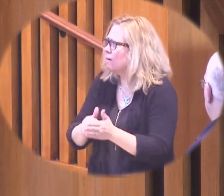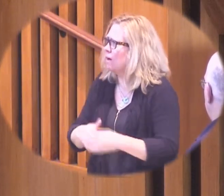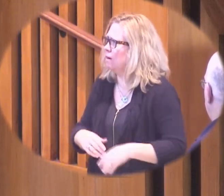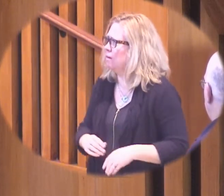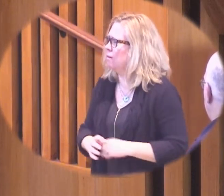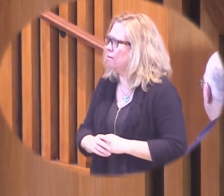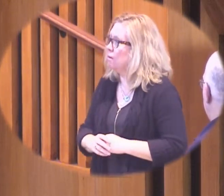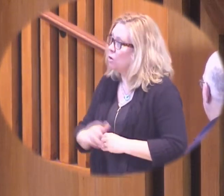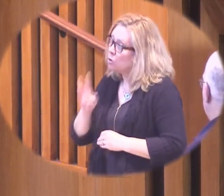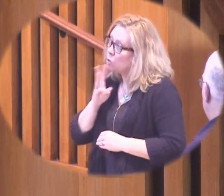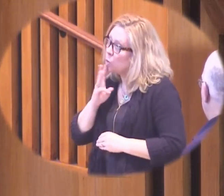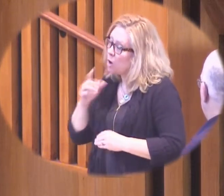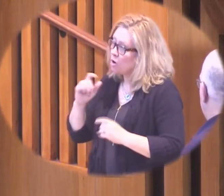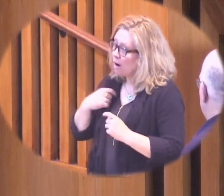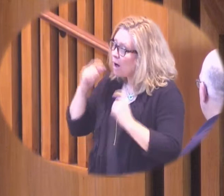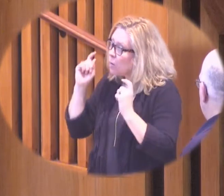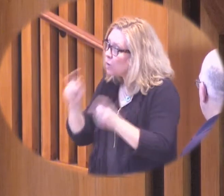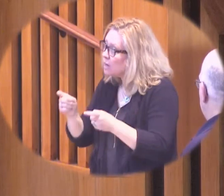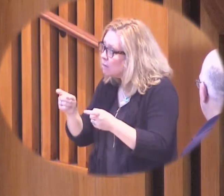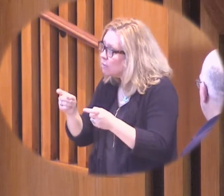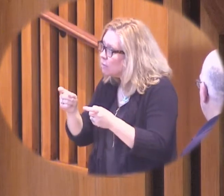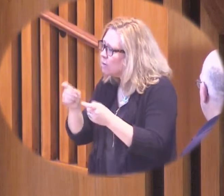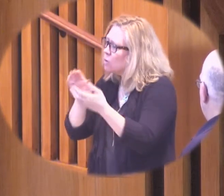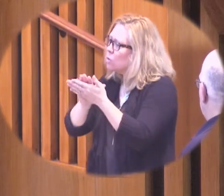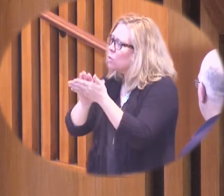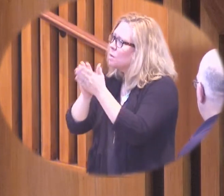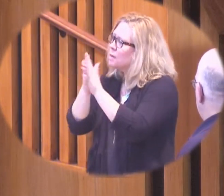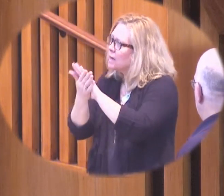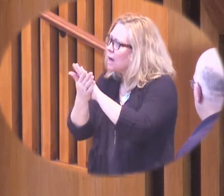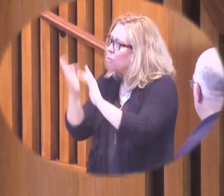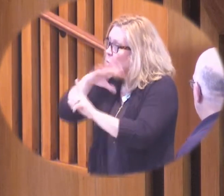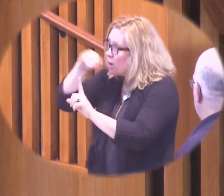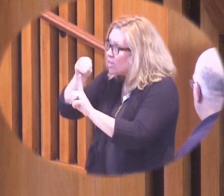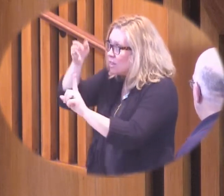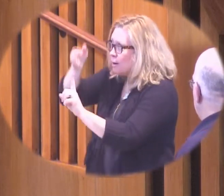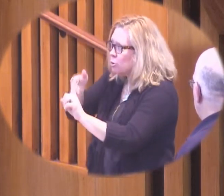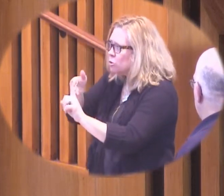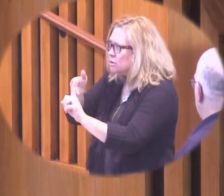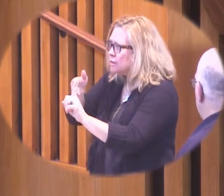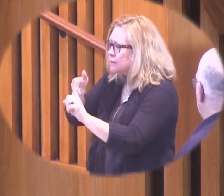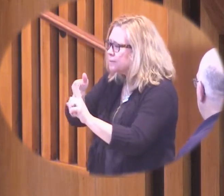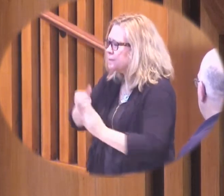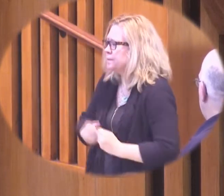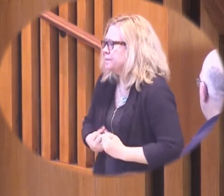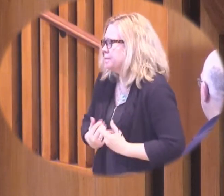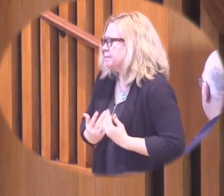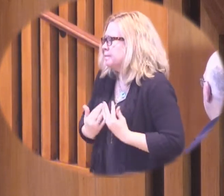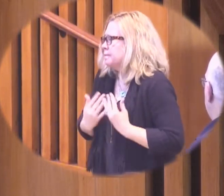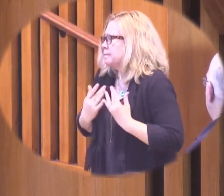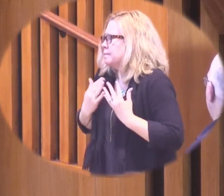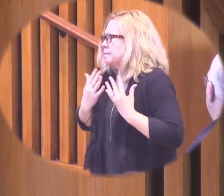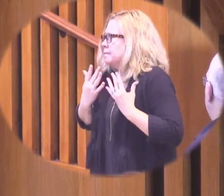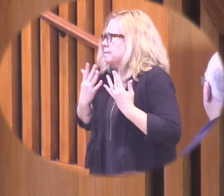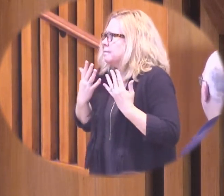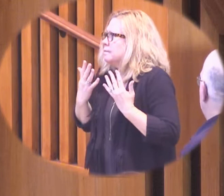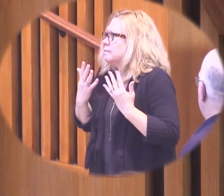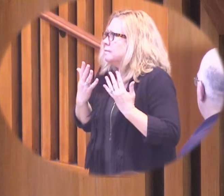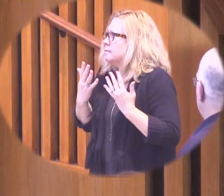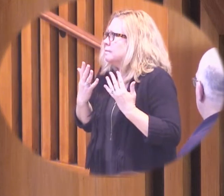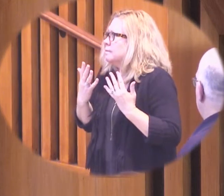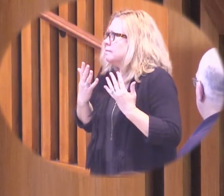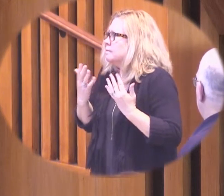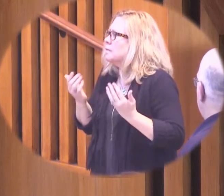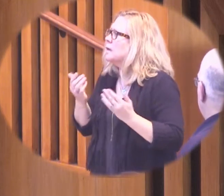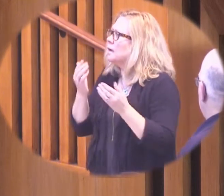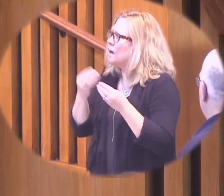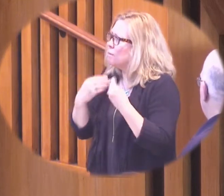The water I shall give will become in him a spring of water welling up to